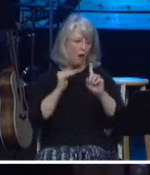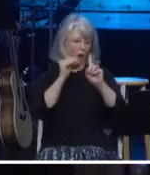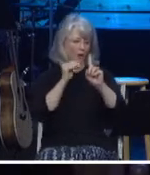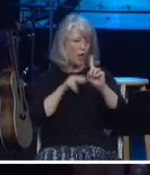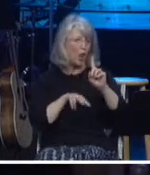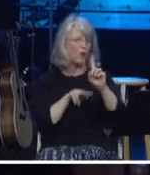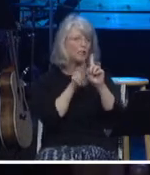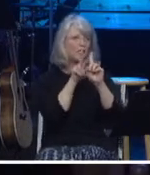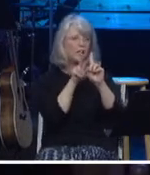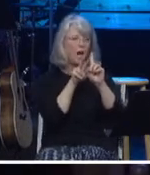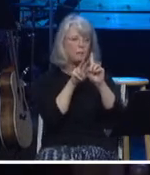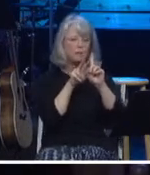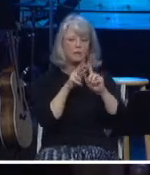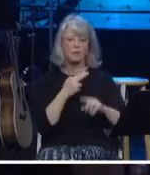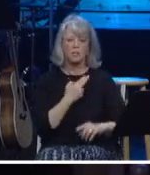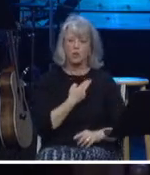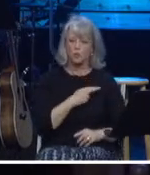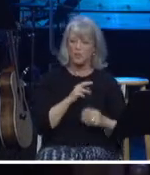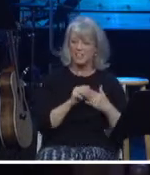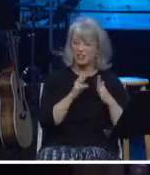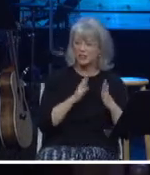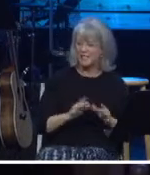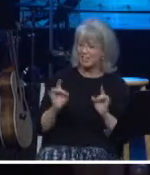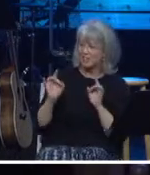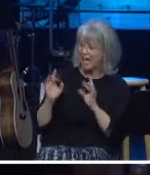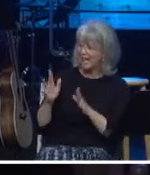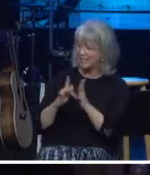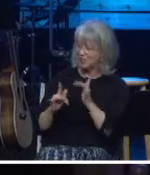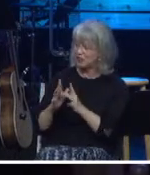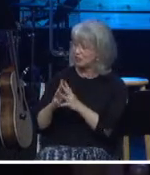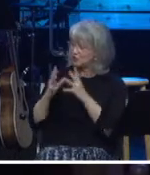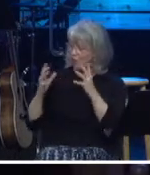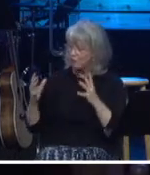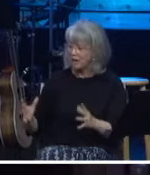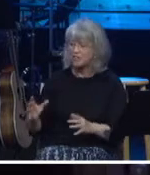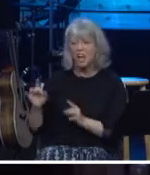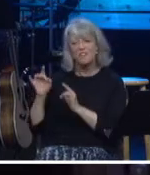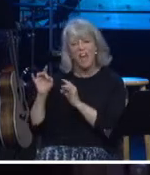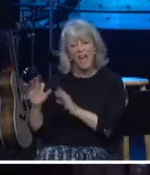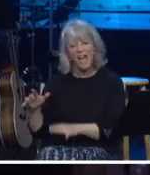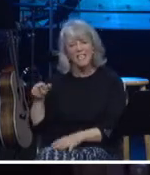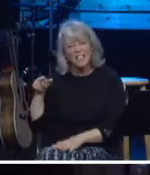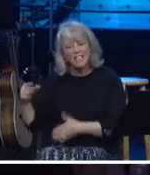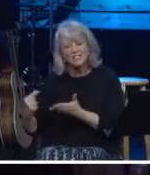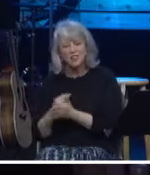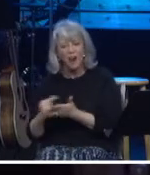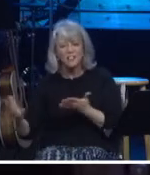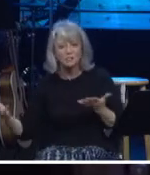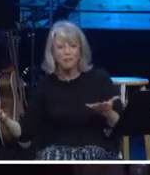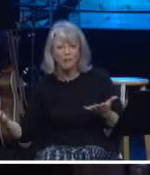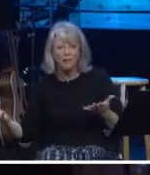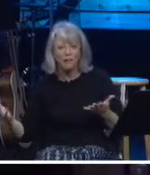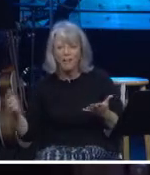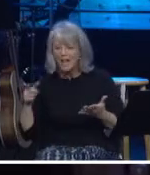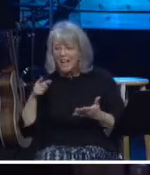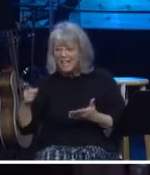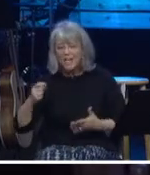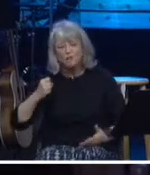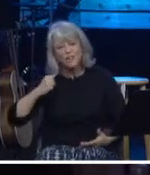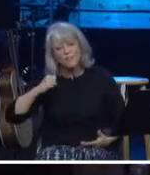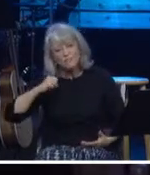This is why the religious leaders hated Jesus so much. They hated his gospel because